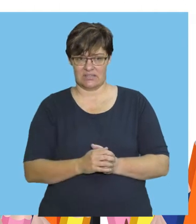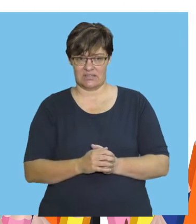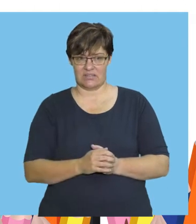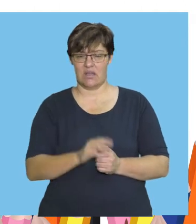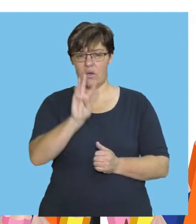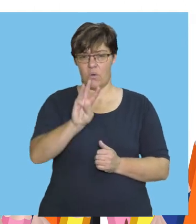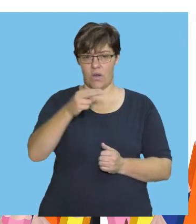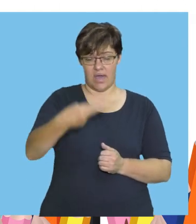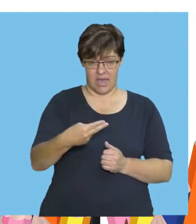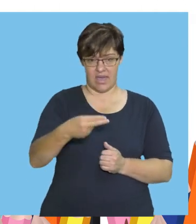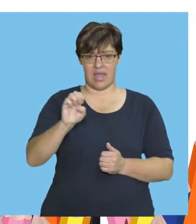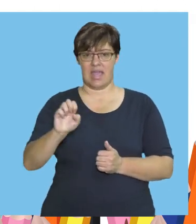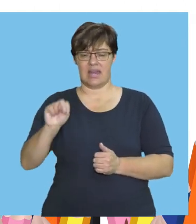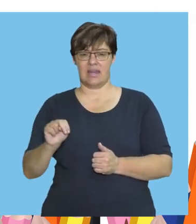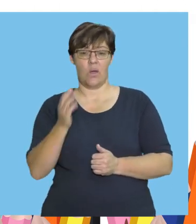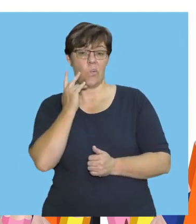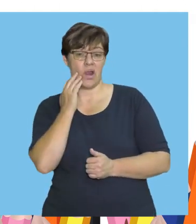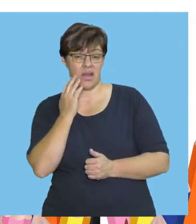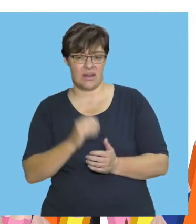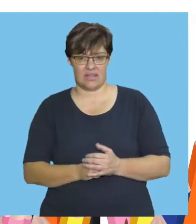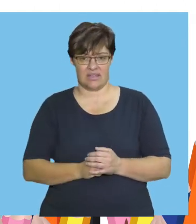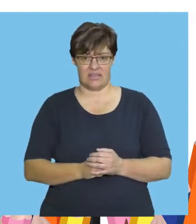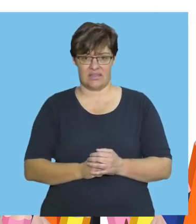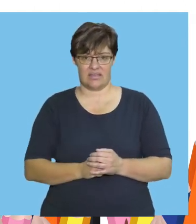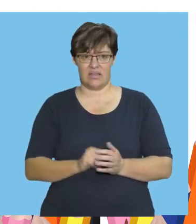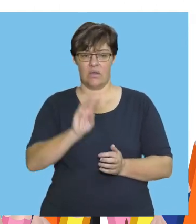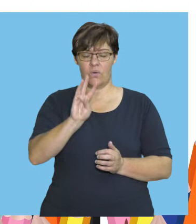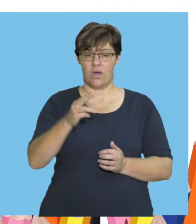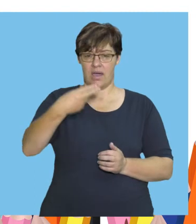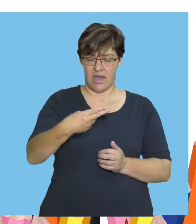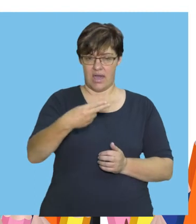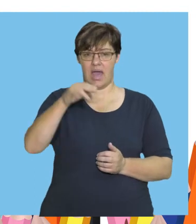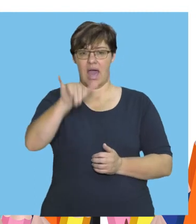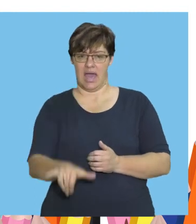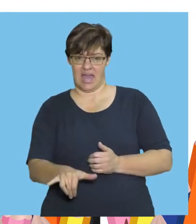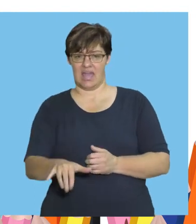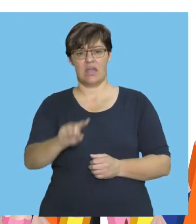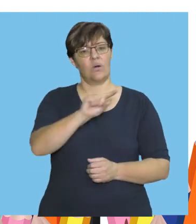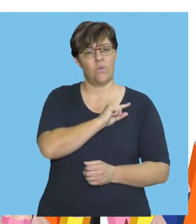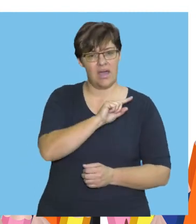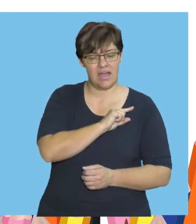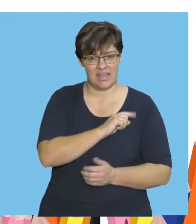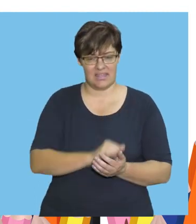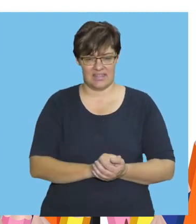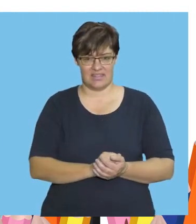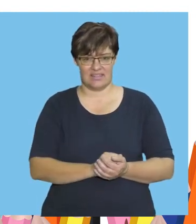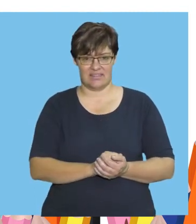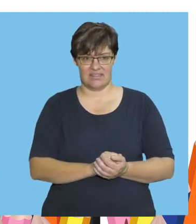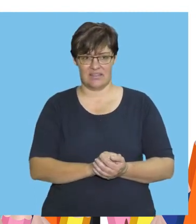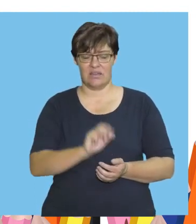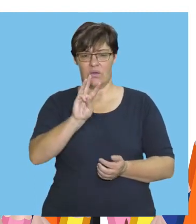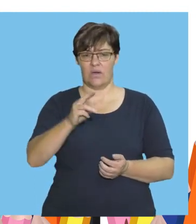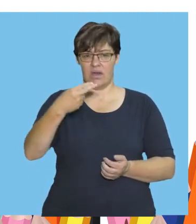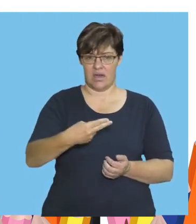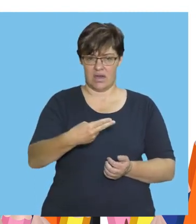Were, in. When? Were, I. Why?